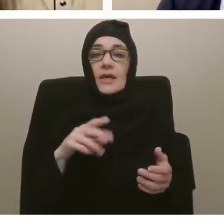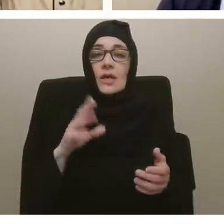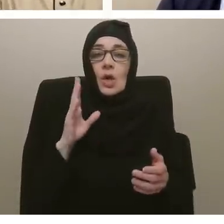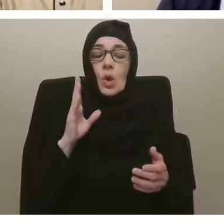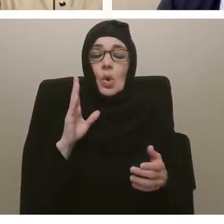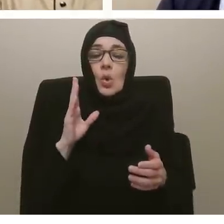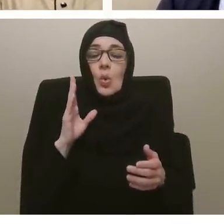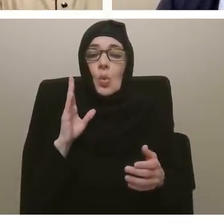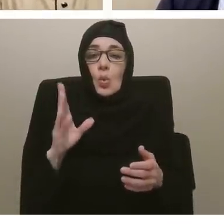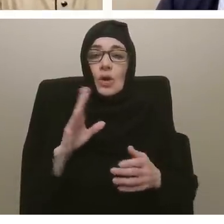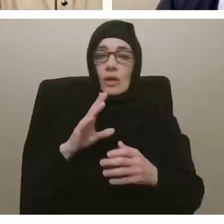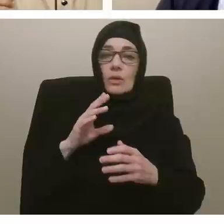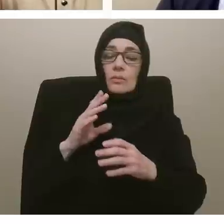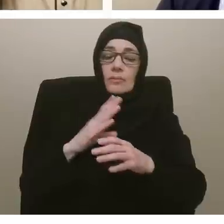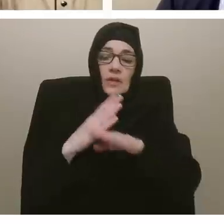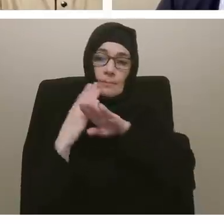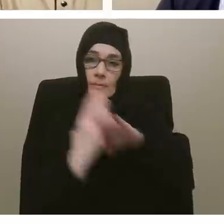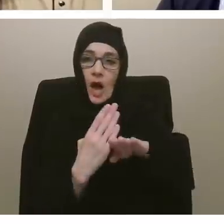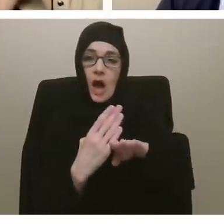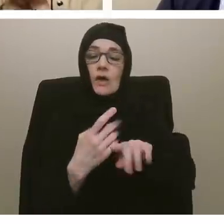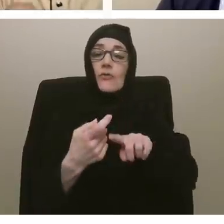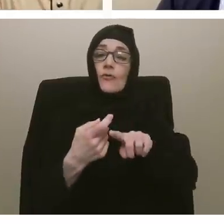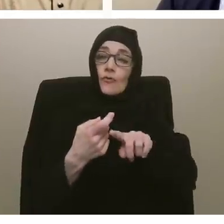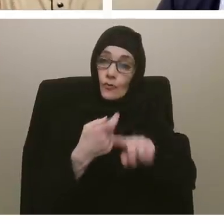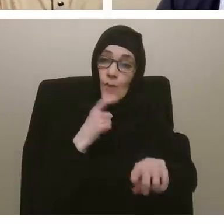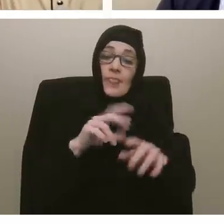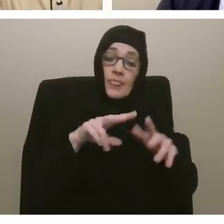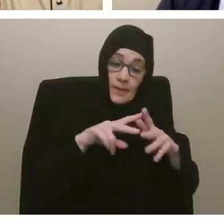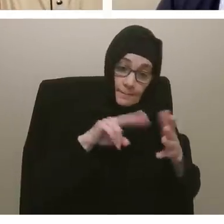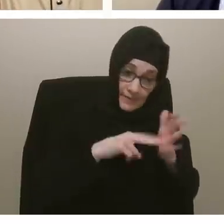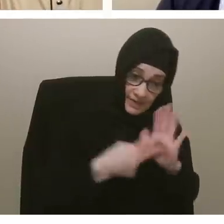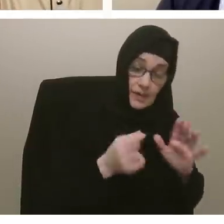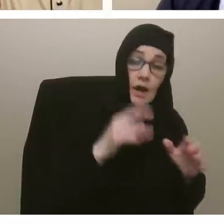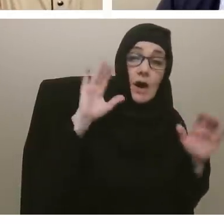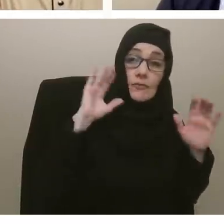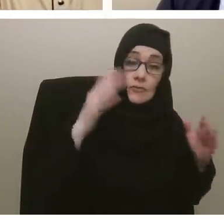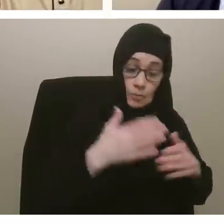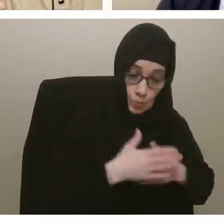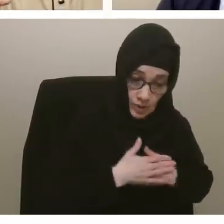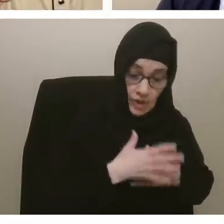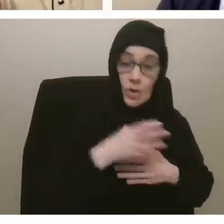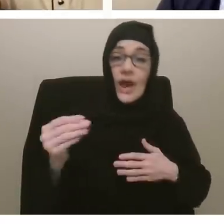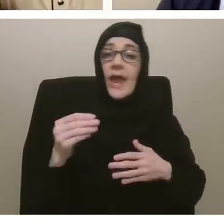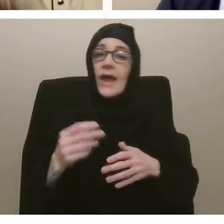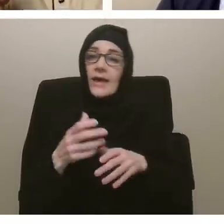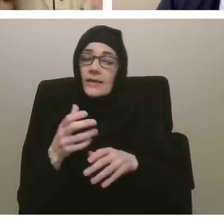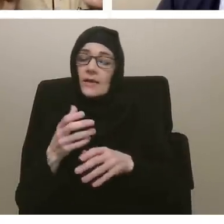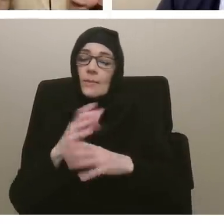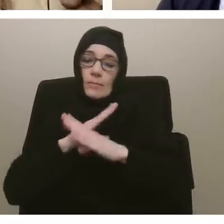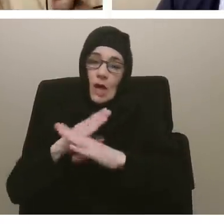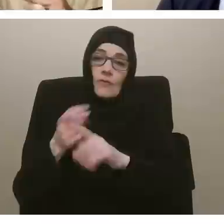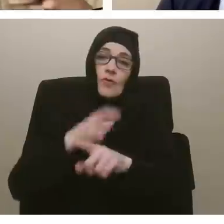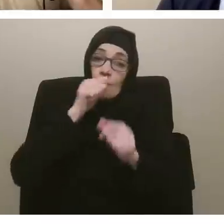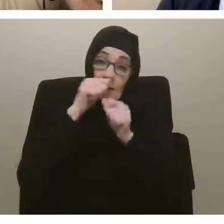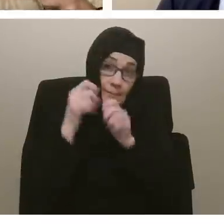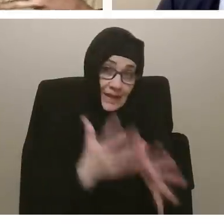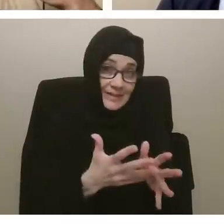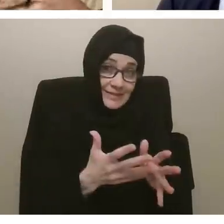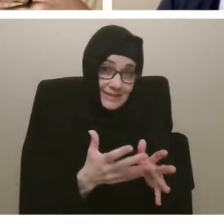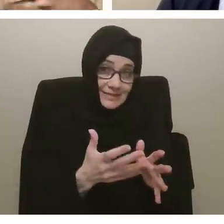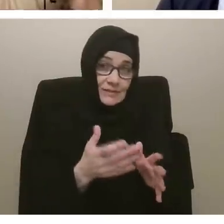they are inhibitors to others for receiving the blessings that prayer is supposed to unlock within a person. So the connection of